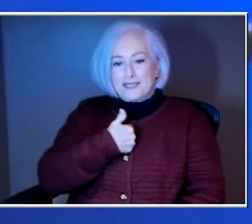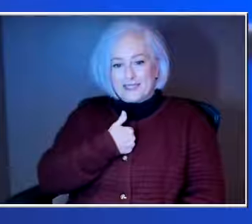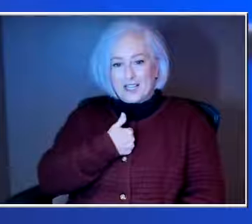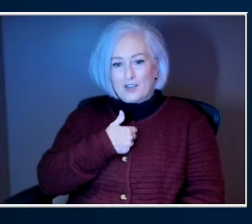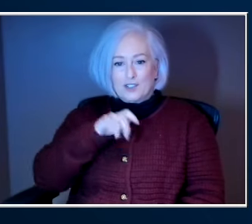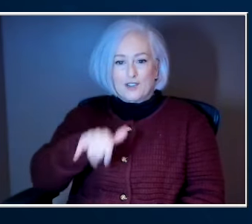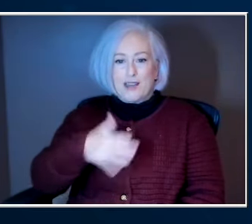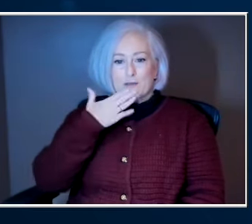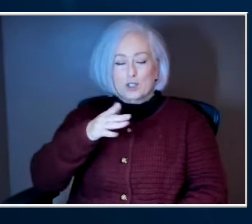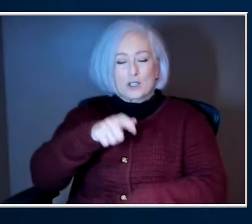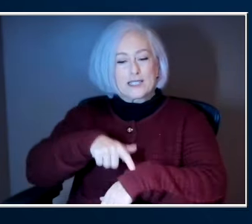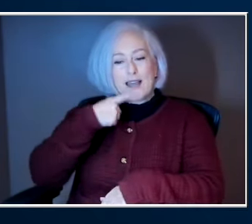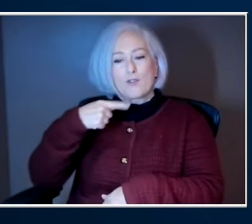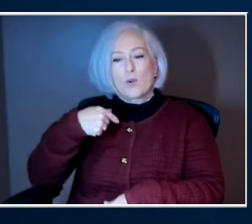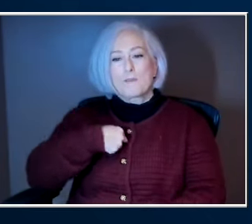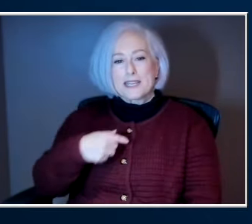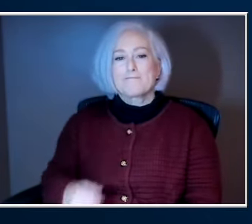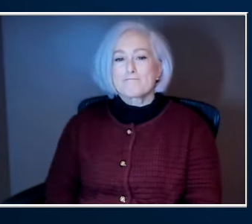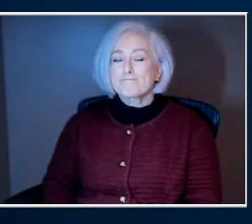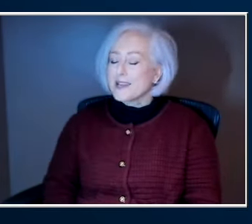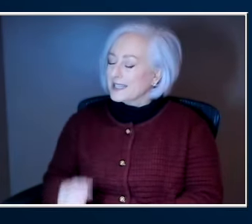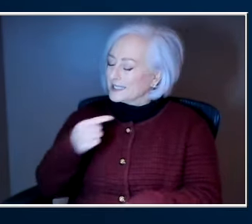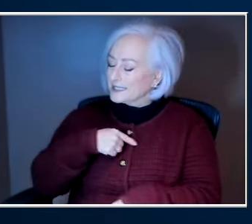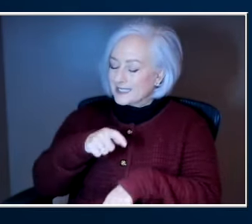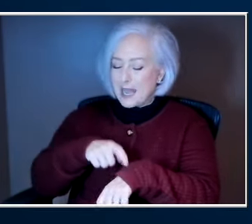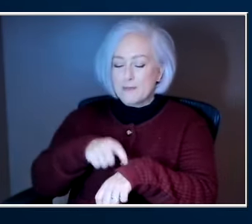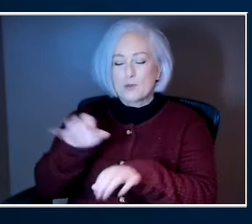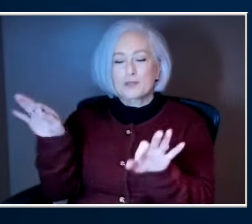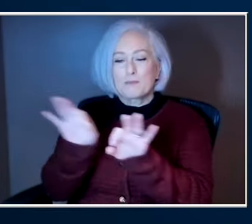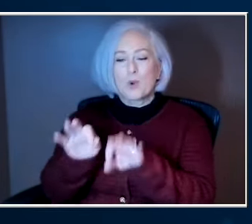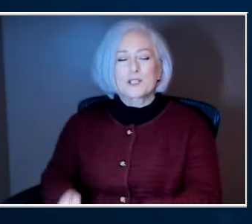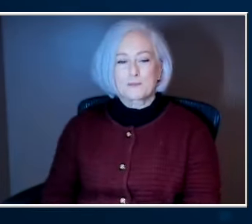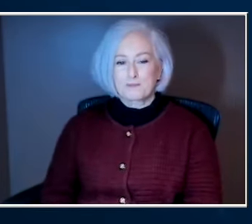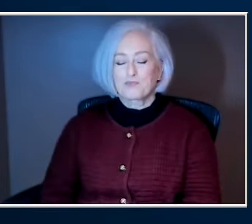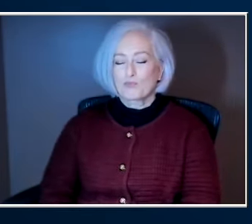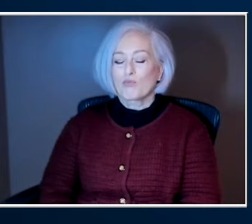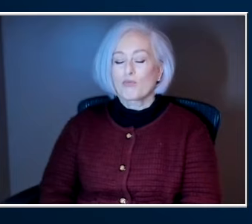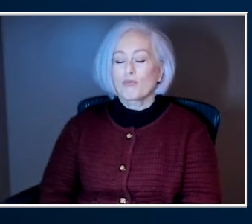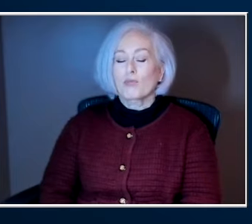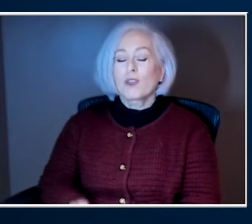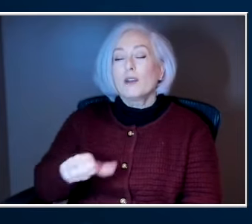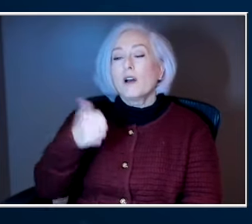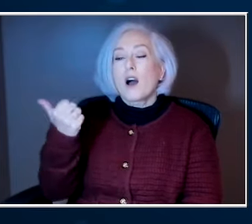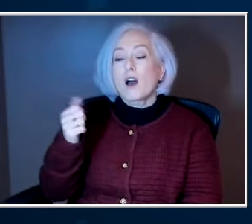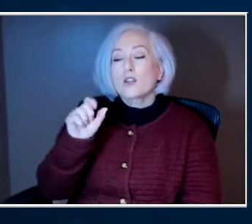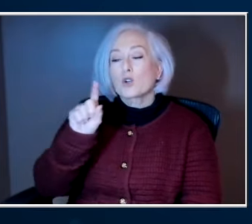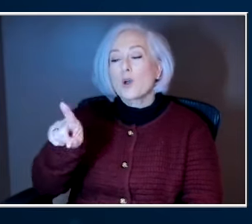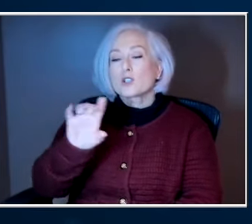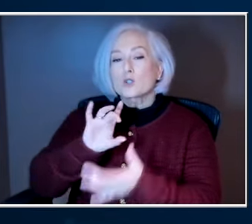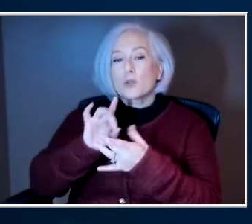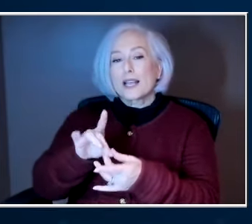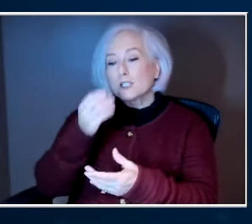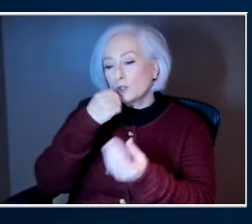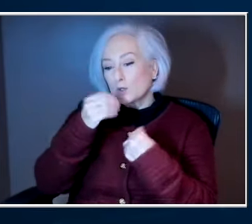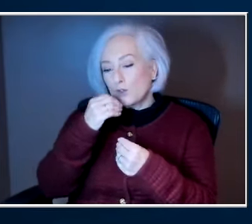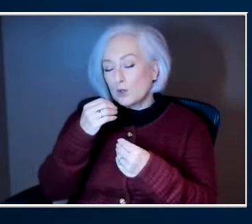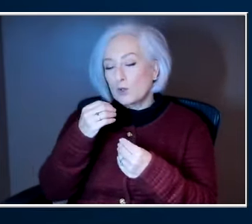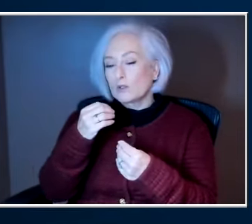surgery. Timing is absolutely everything. Timing was huge. Last question for you, a couple of food related questions. Uh-huh. What was the hardest thing to give up?